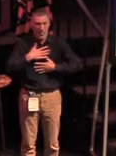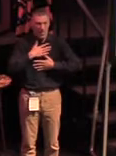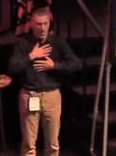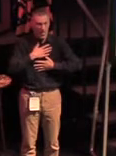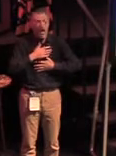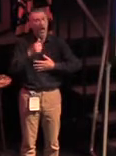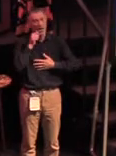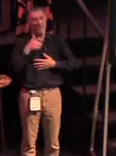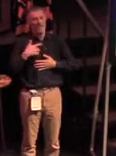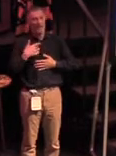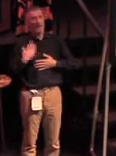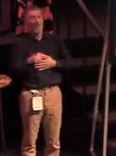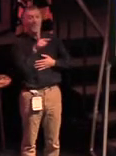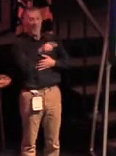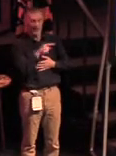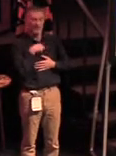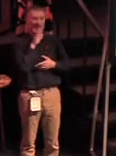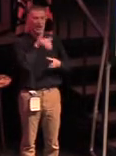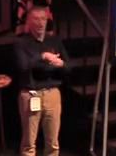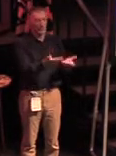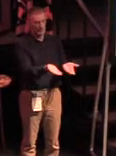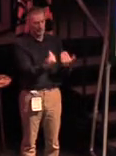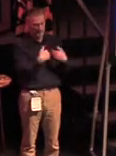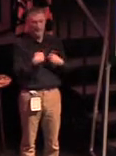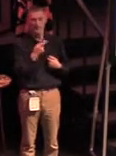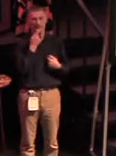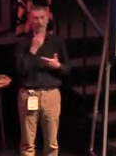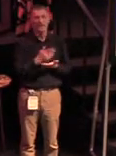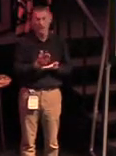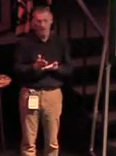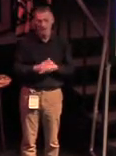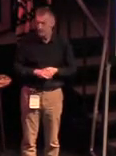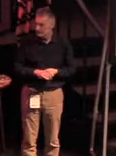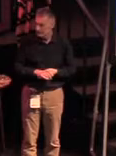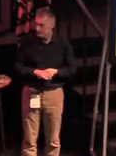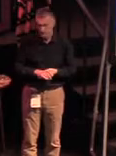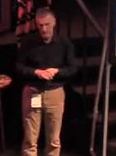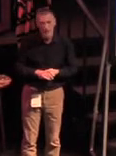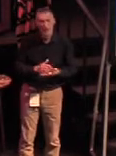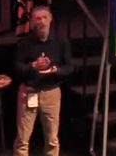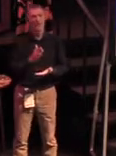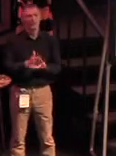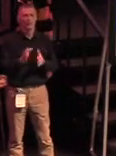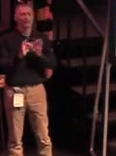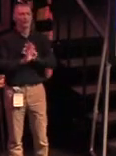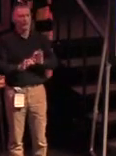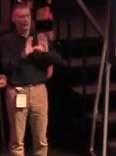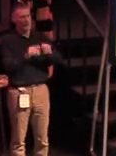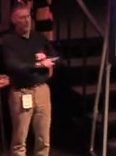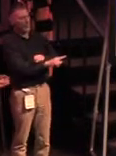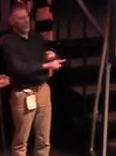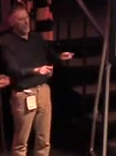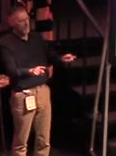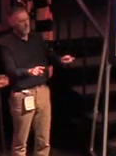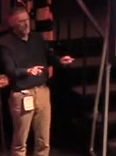That for me is inclusion. That's the second bit. It's making sure that there is nothing stopping them from